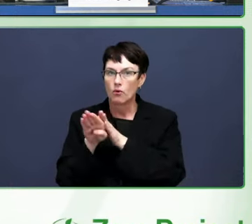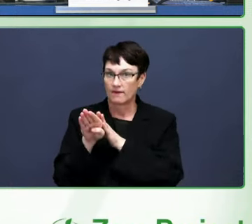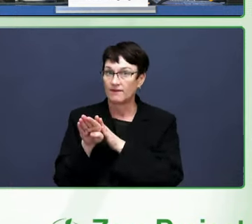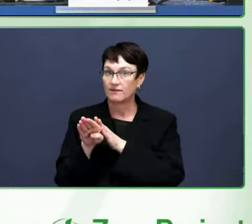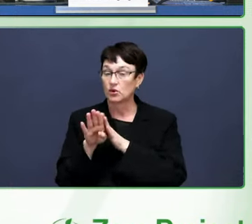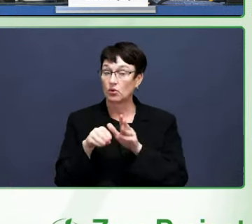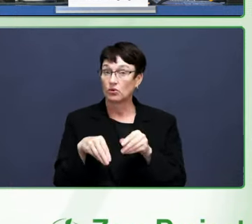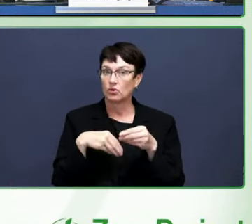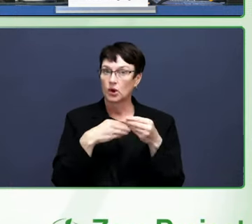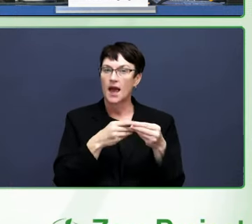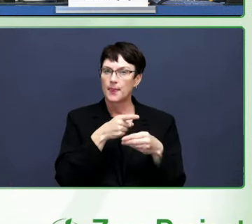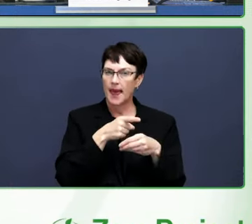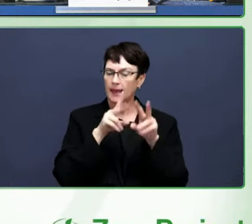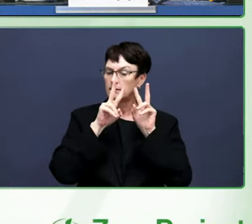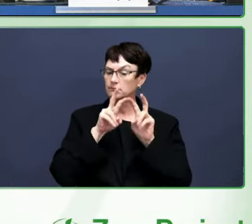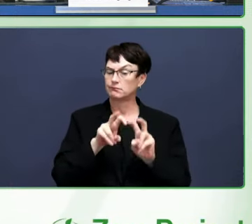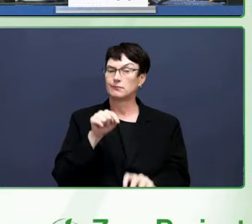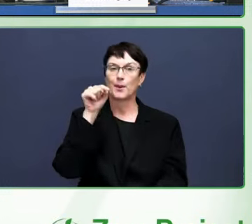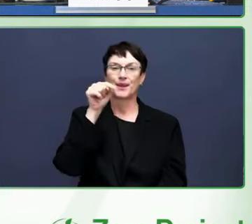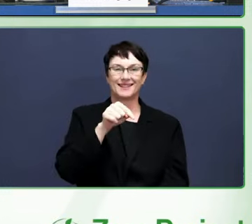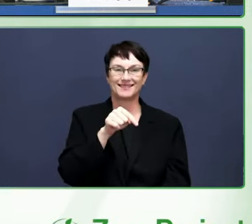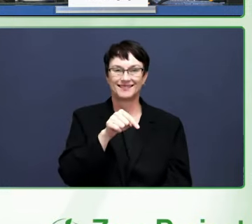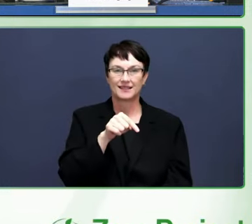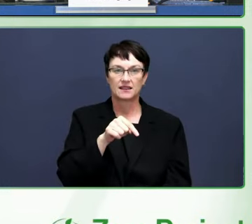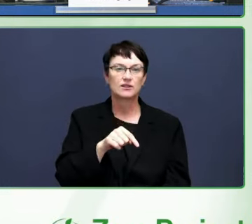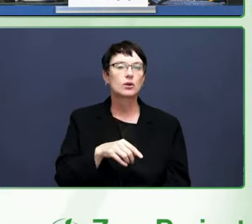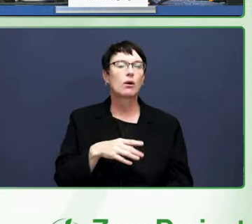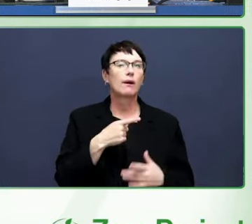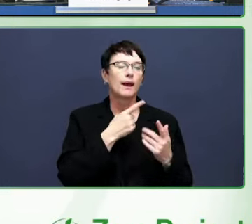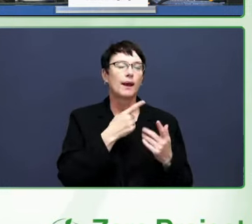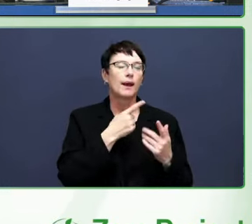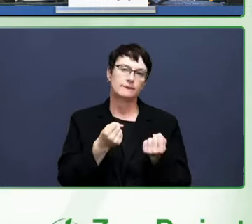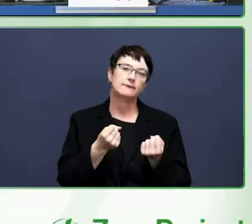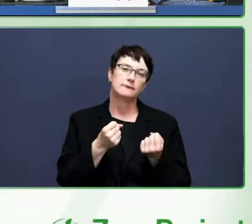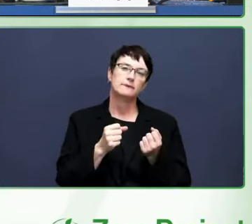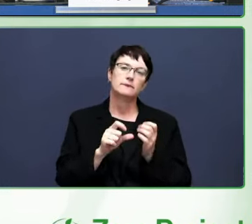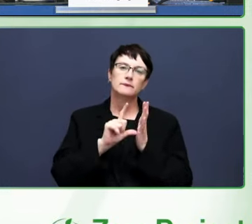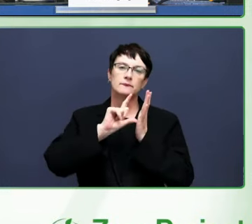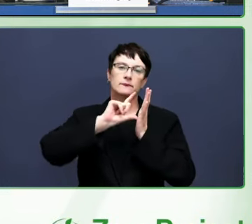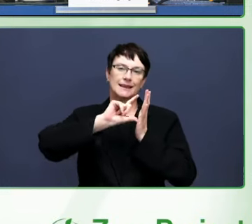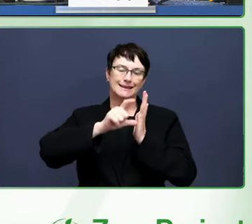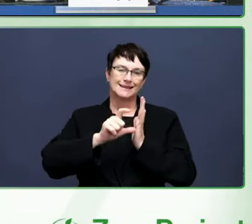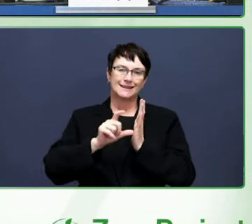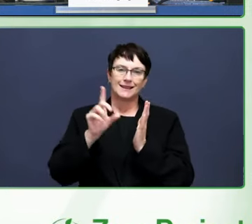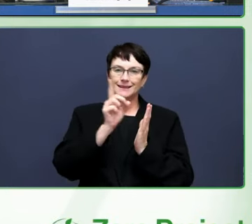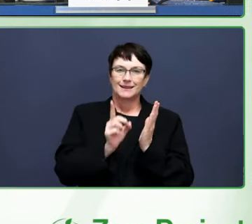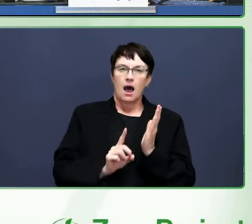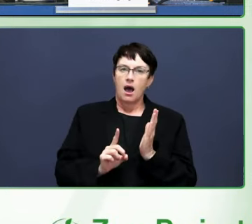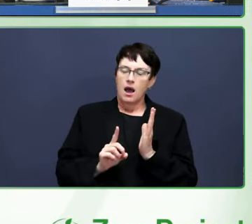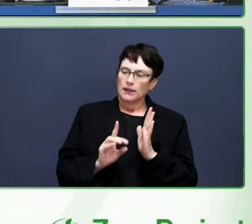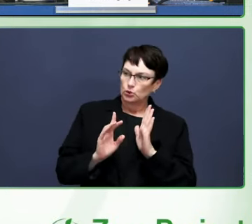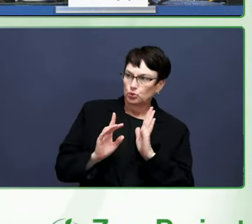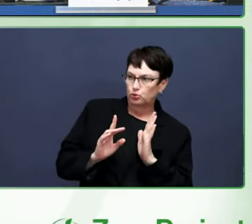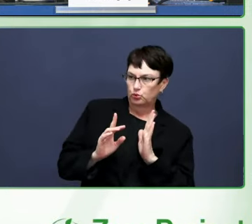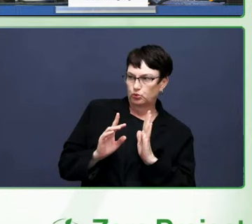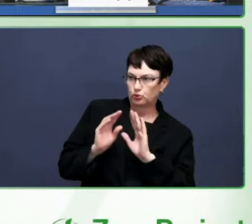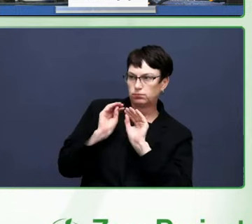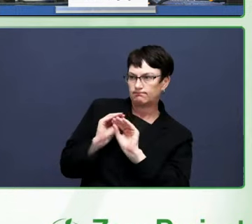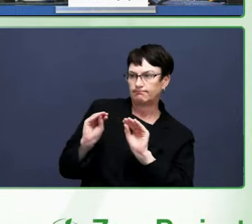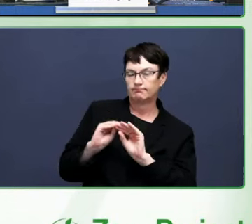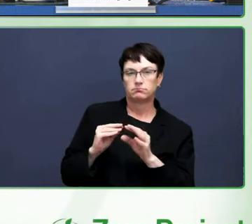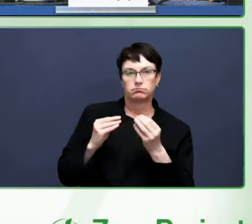and that's a pedagogical assessment that they do, which they summarize and hand over to the head of the school or the